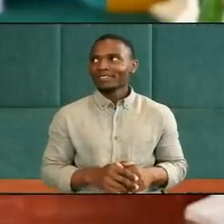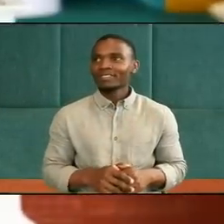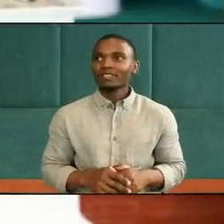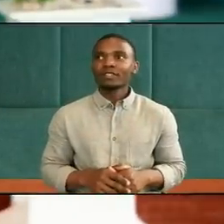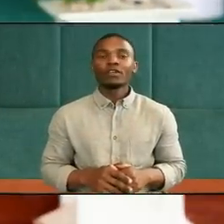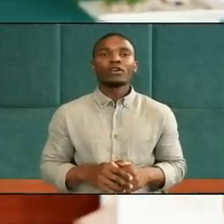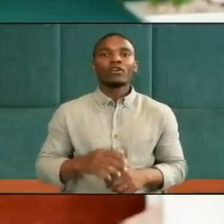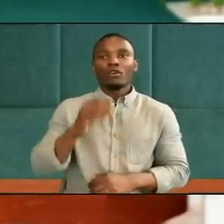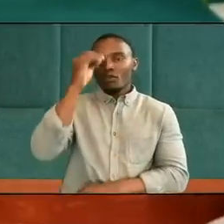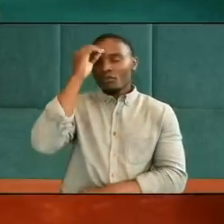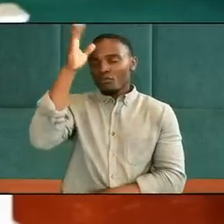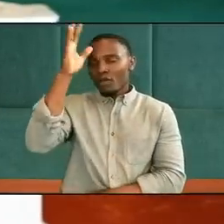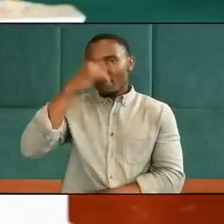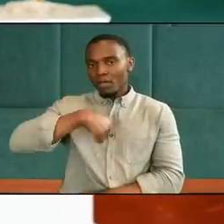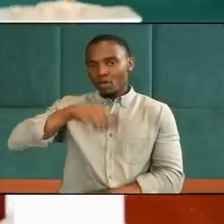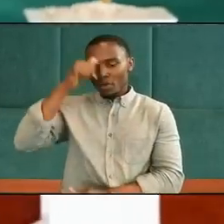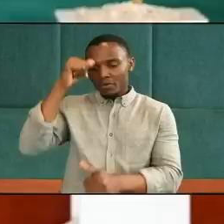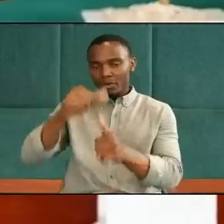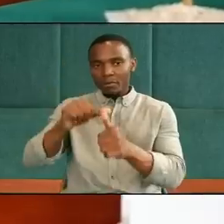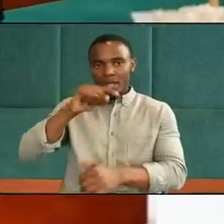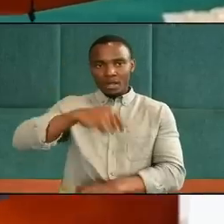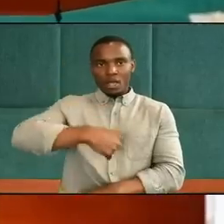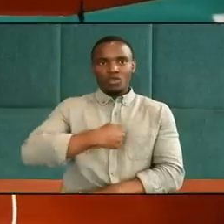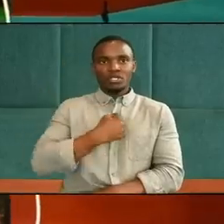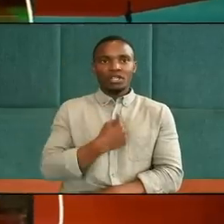we remind ourselves